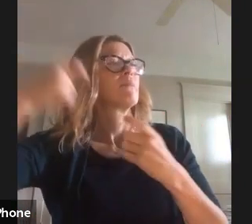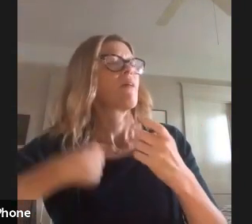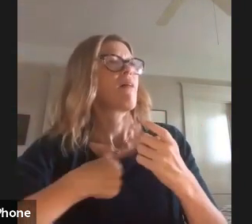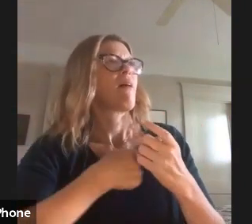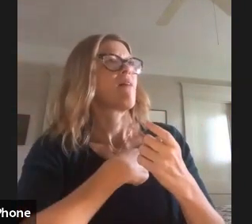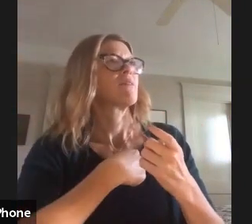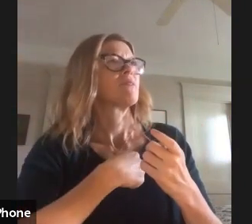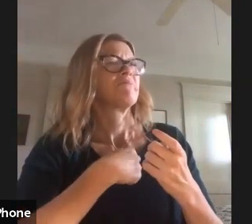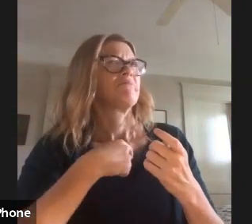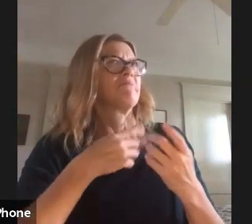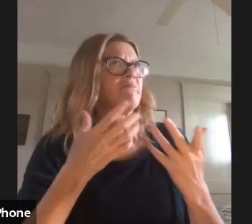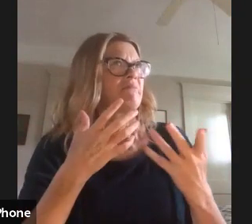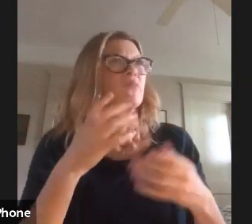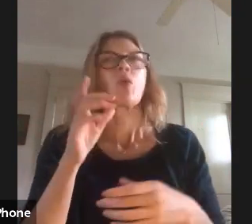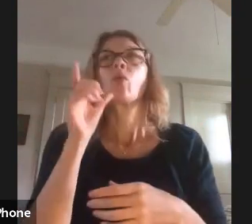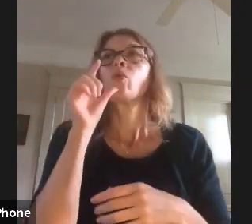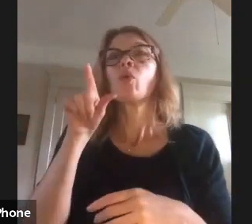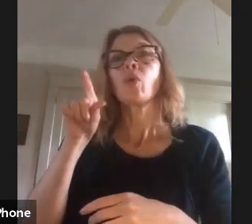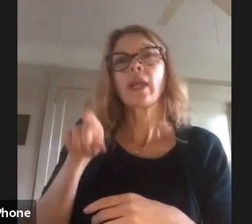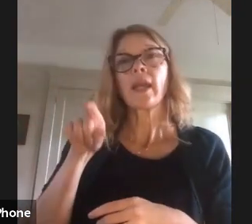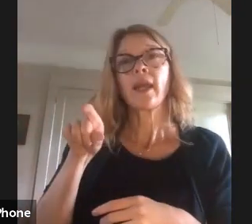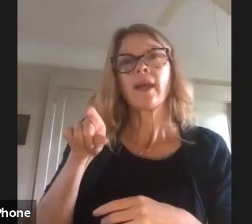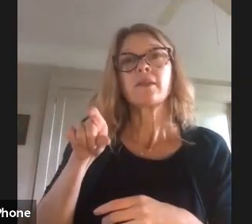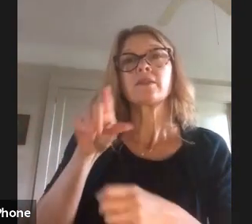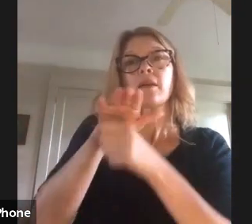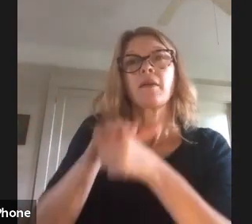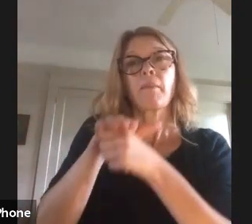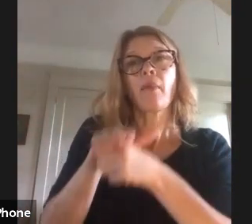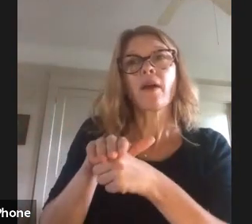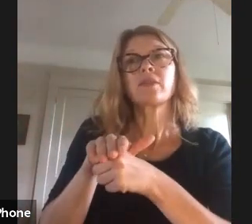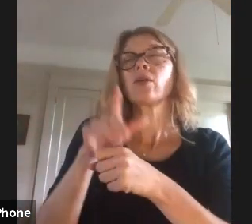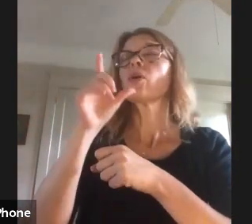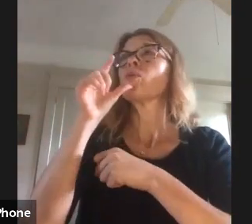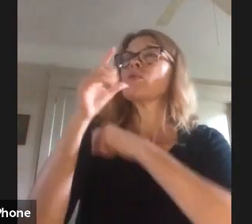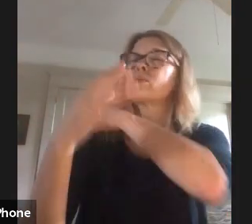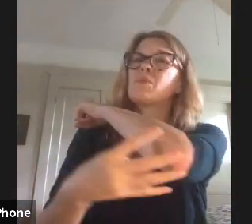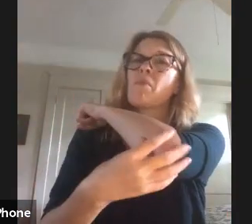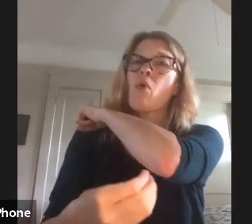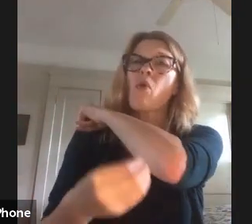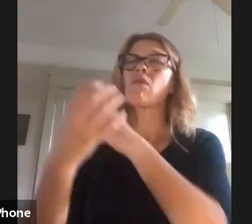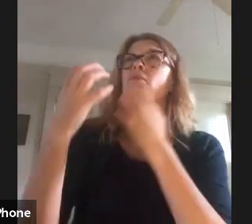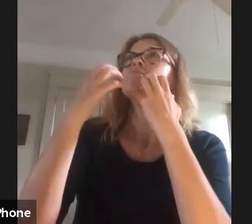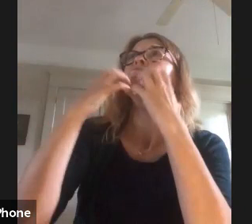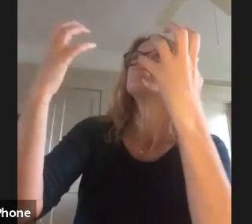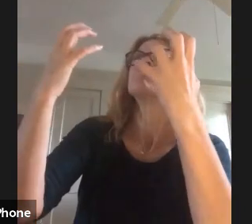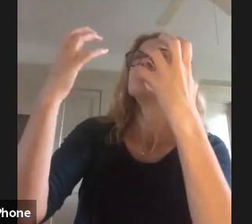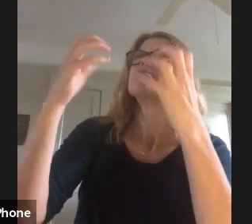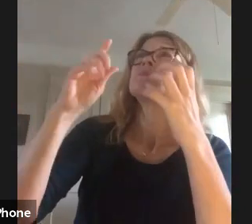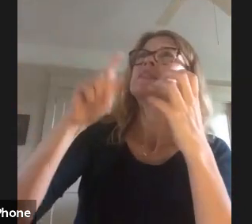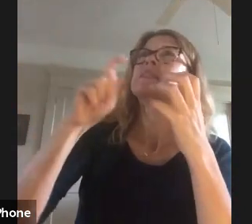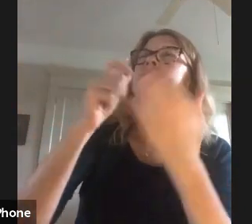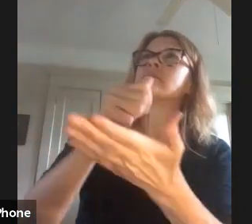Because the needy are oppressed and the poor cry out in misery, I will rise up, says the